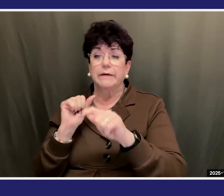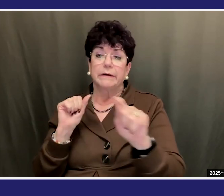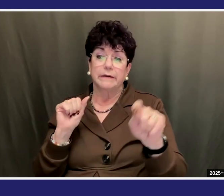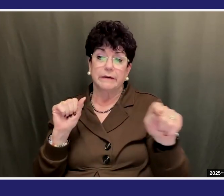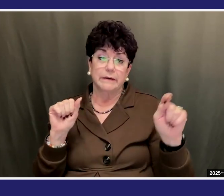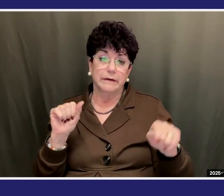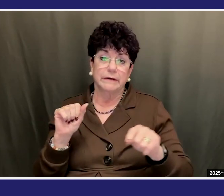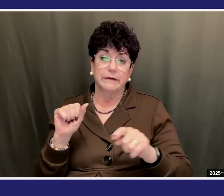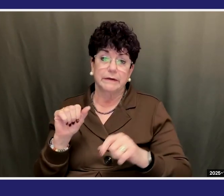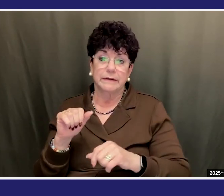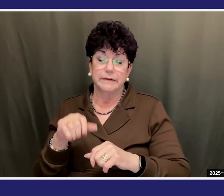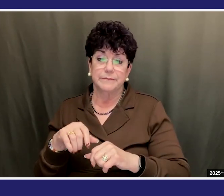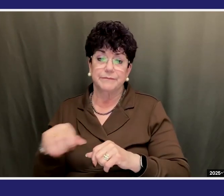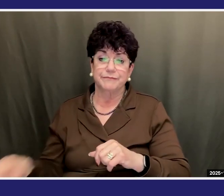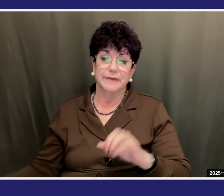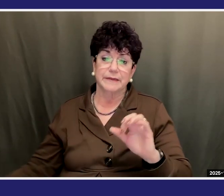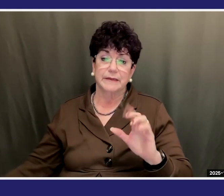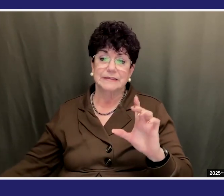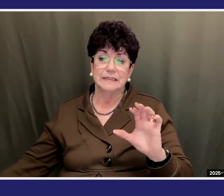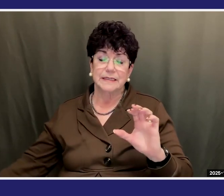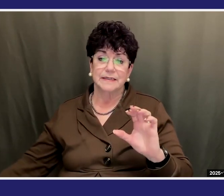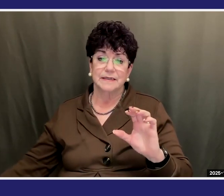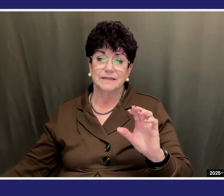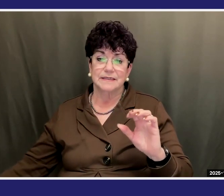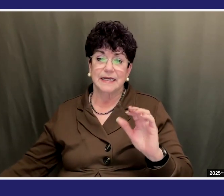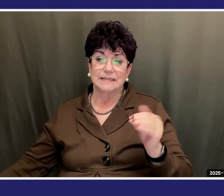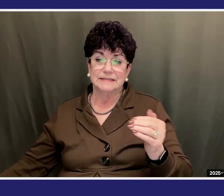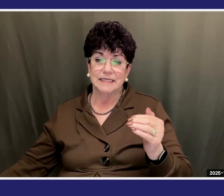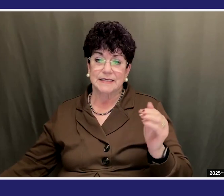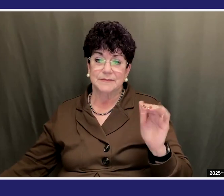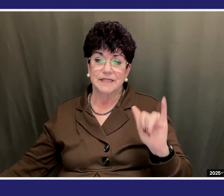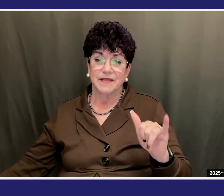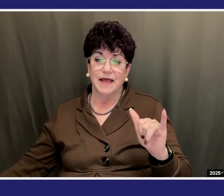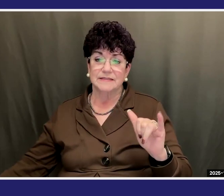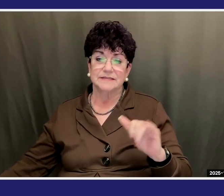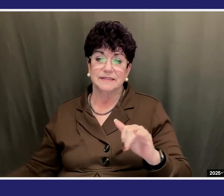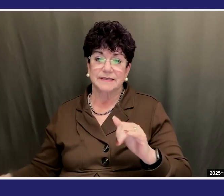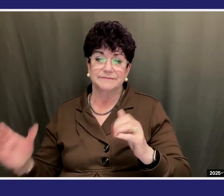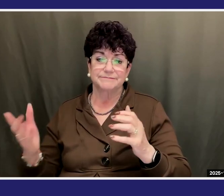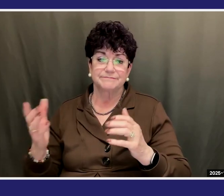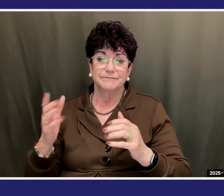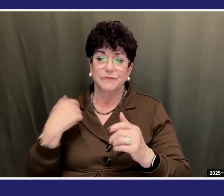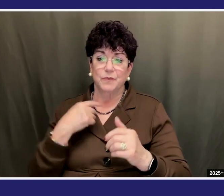are entering an even greater phase of scarcity, and especially with